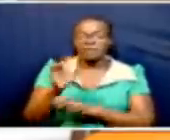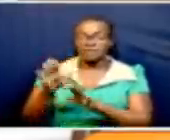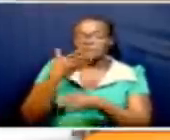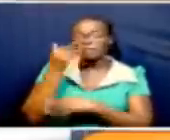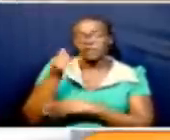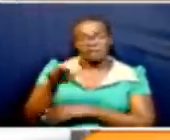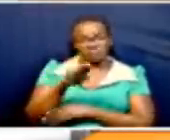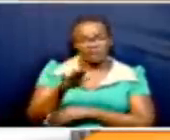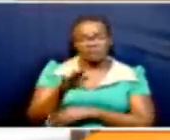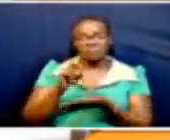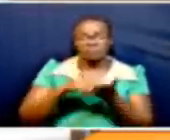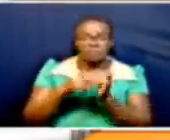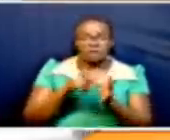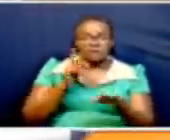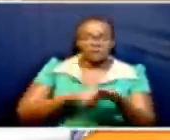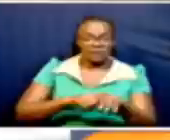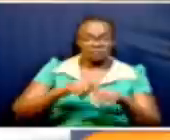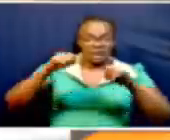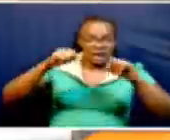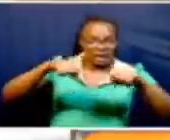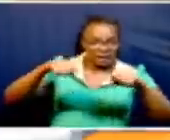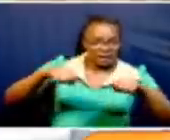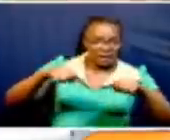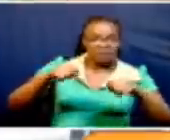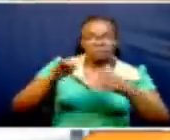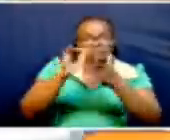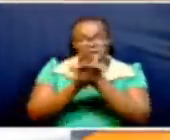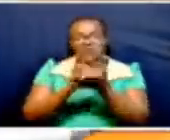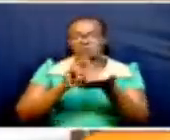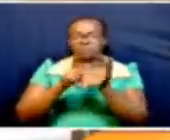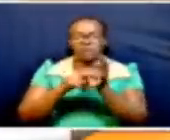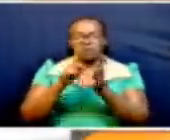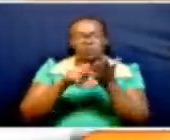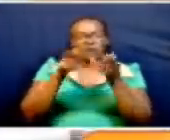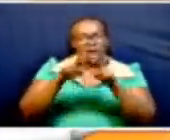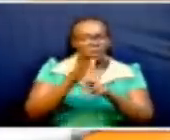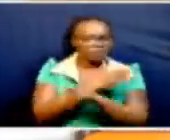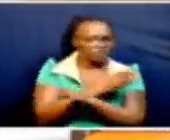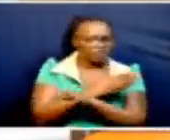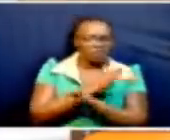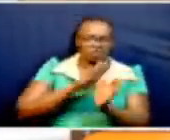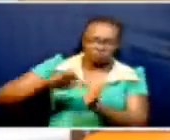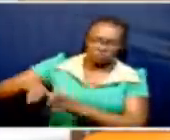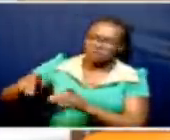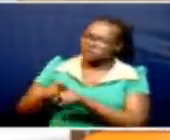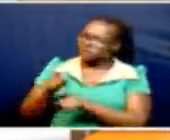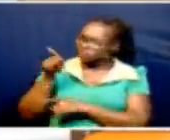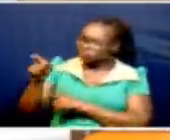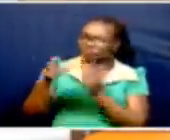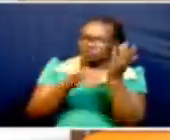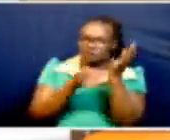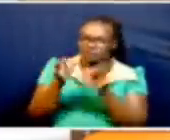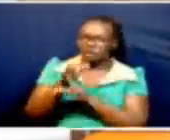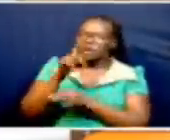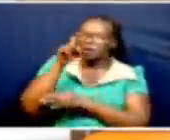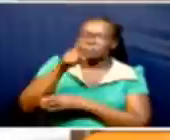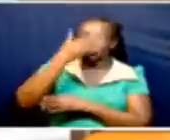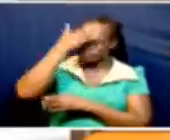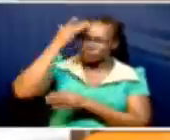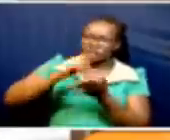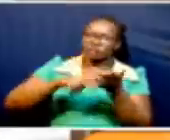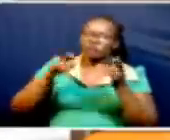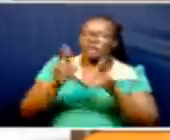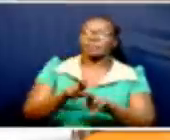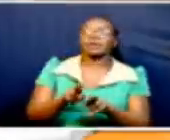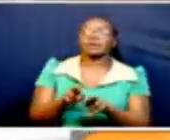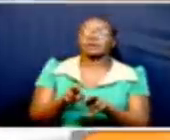Jeff, shaking hands means that bygones were bygones. Therefore, you should move on also, Jeff. It's high time the media should also